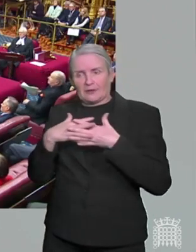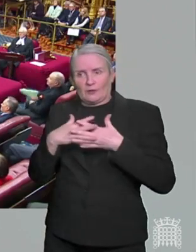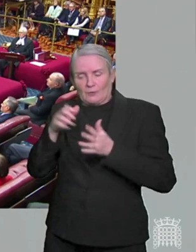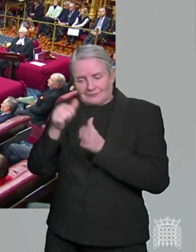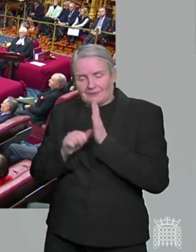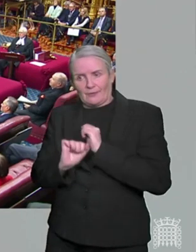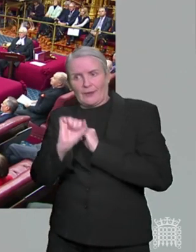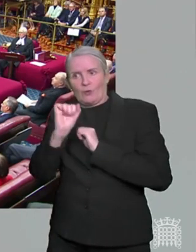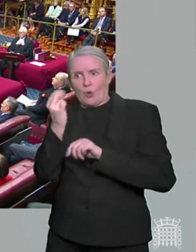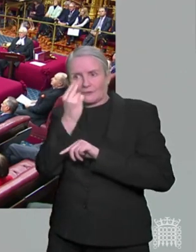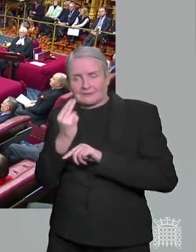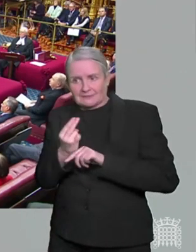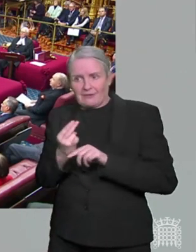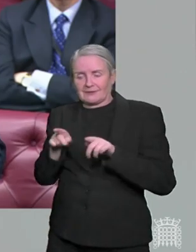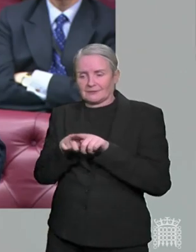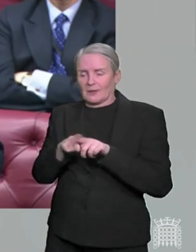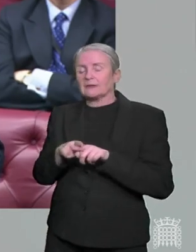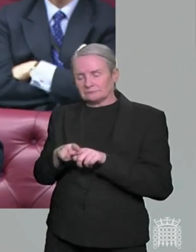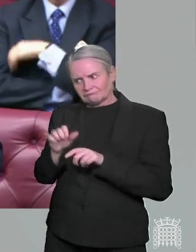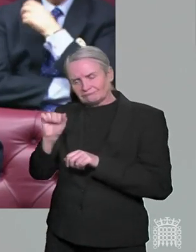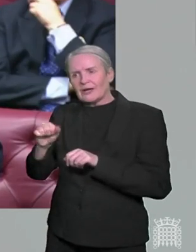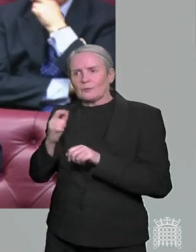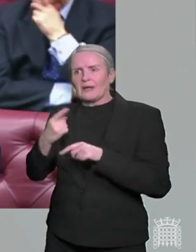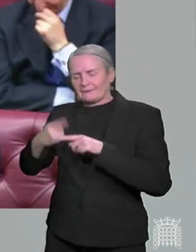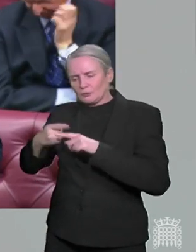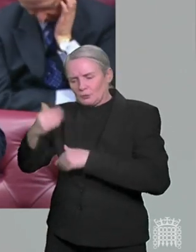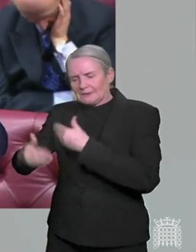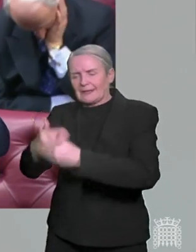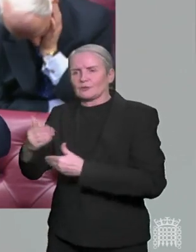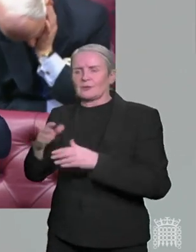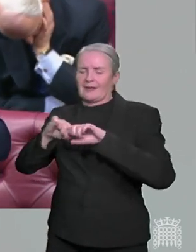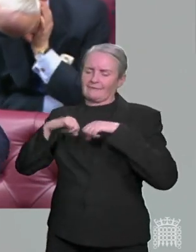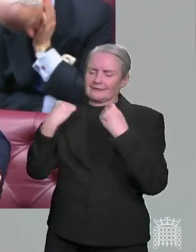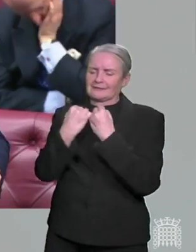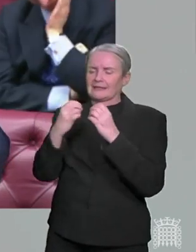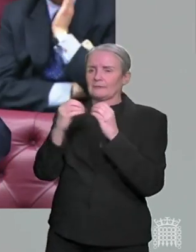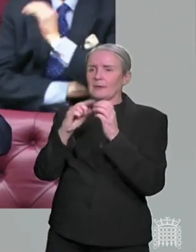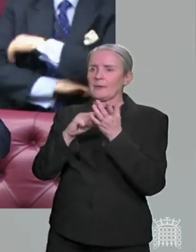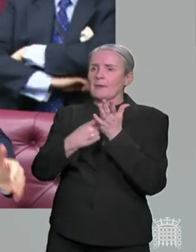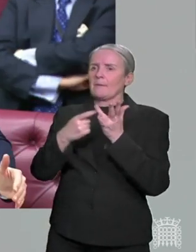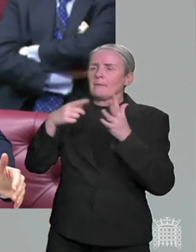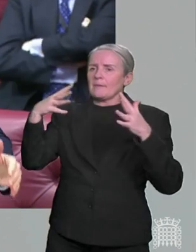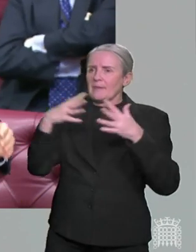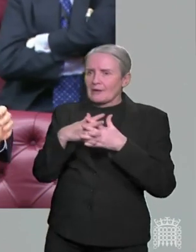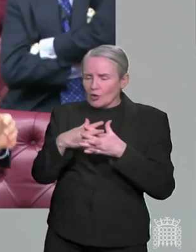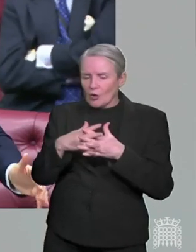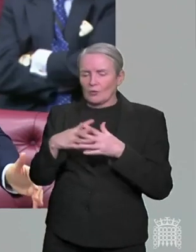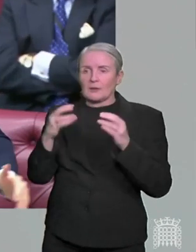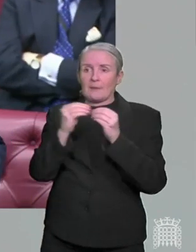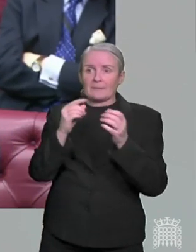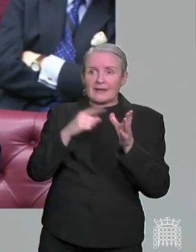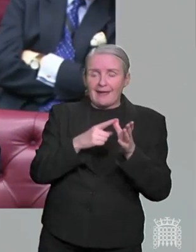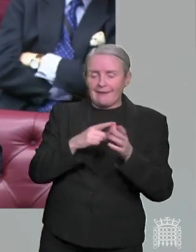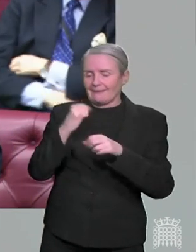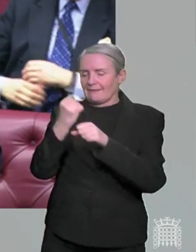lord is completely right that we have to get on with it, and that's why there is Team Barrow, to bring together the town council, BAE Systems and the